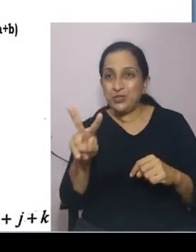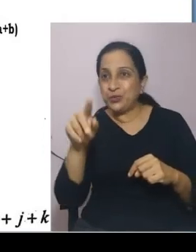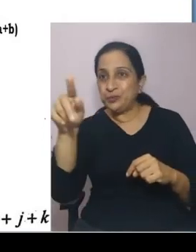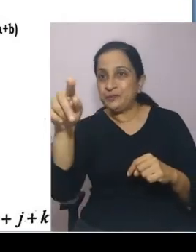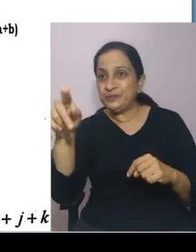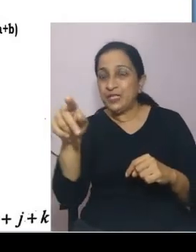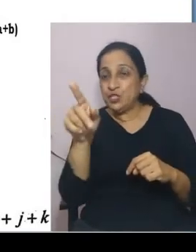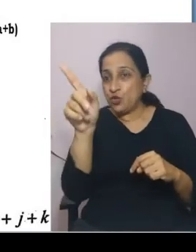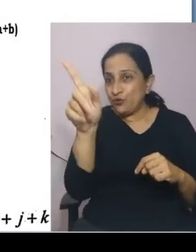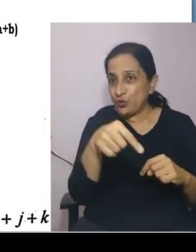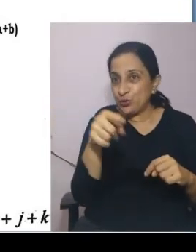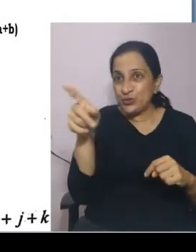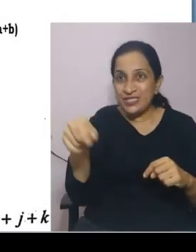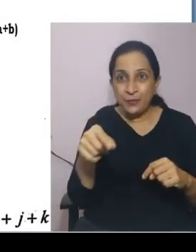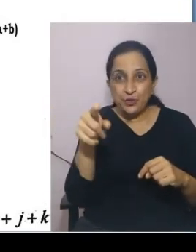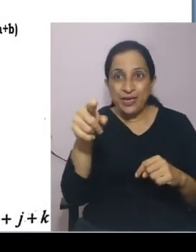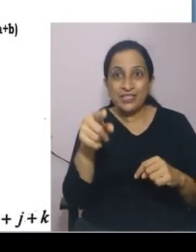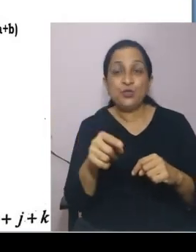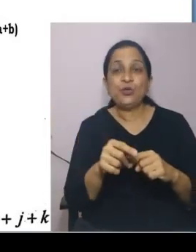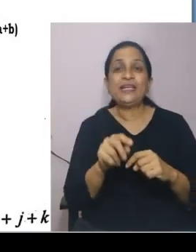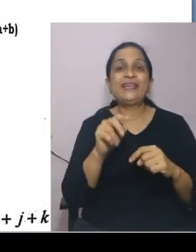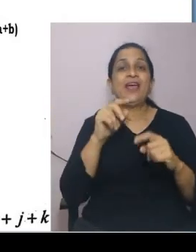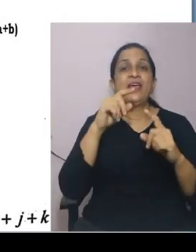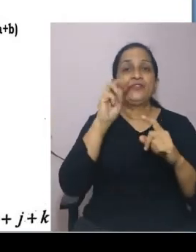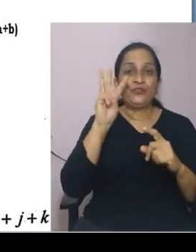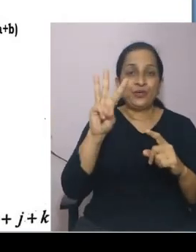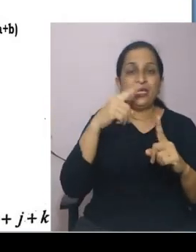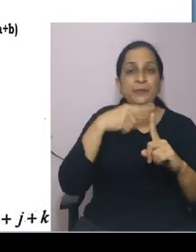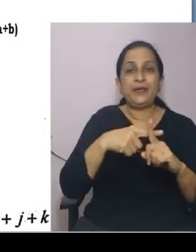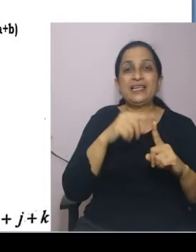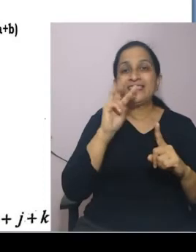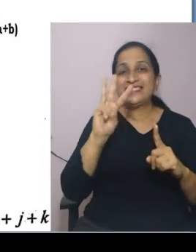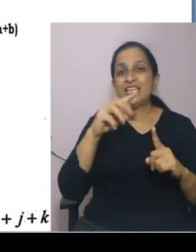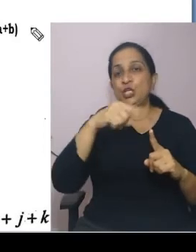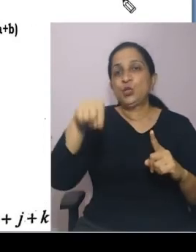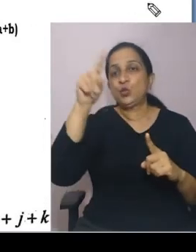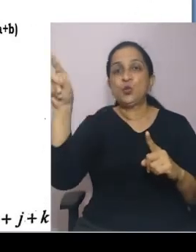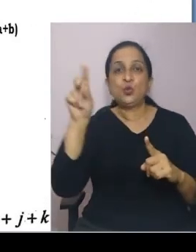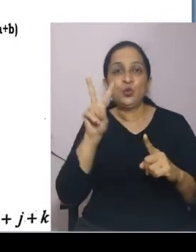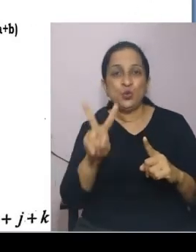So this to get cut, this is the answer.